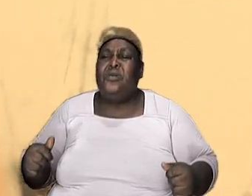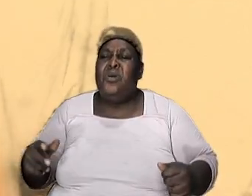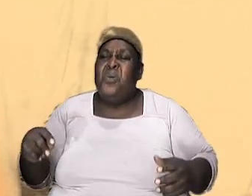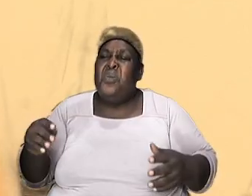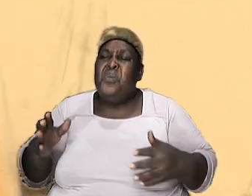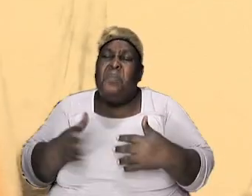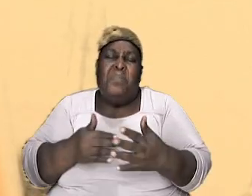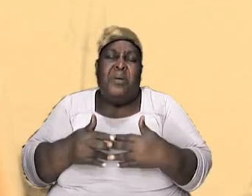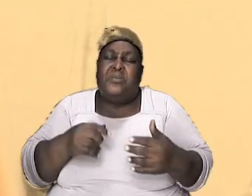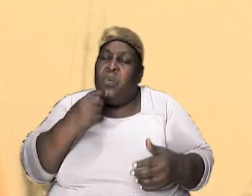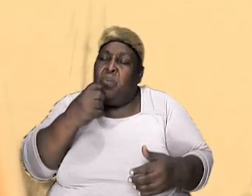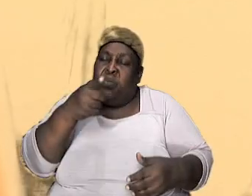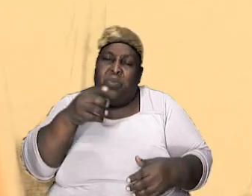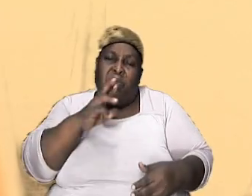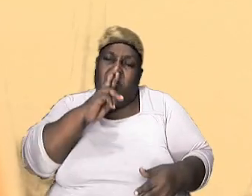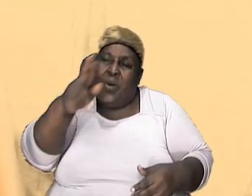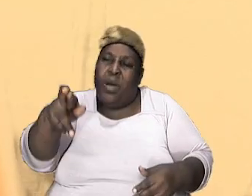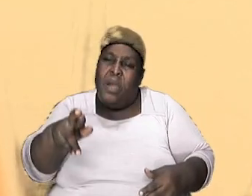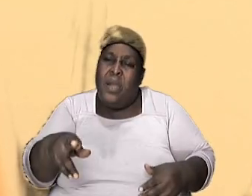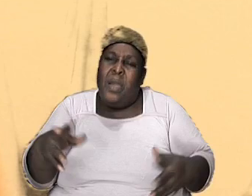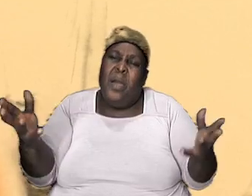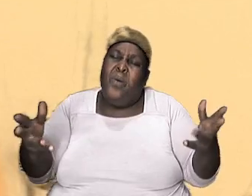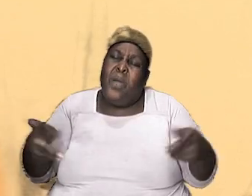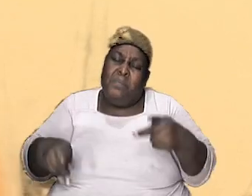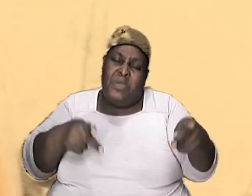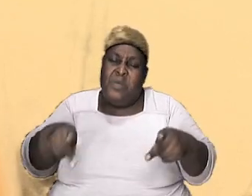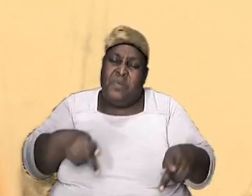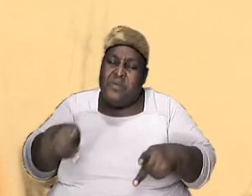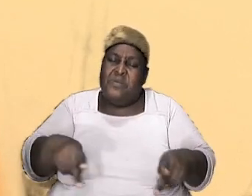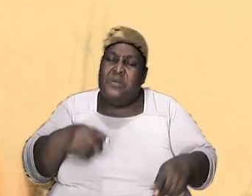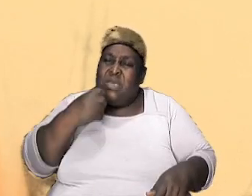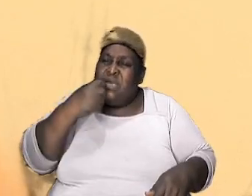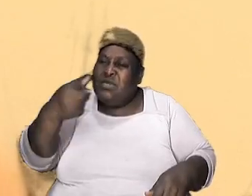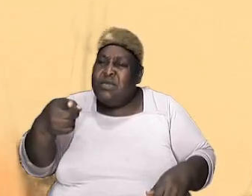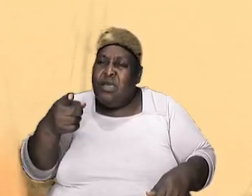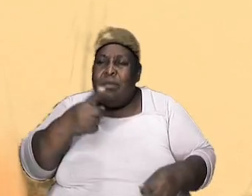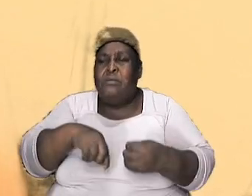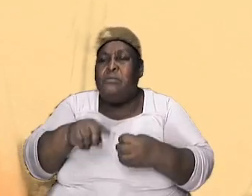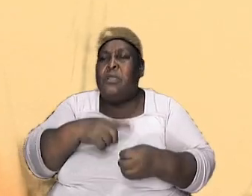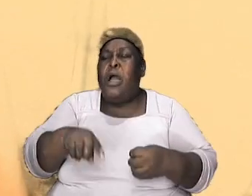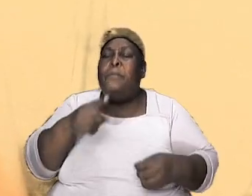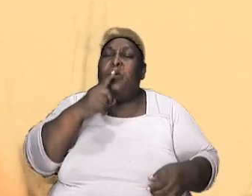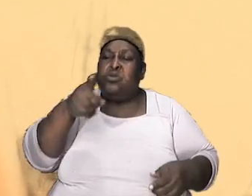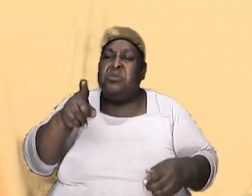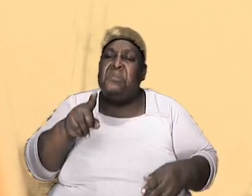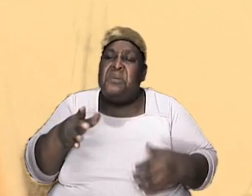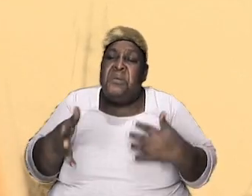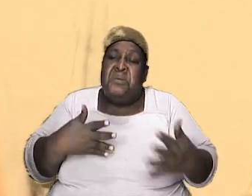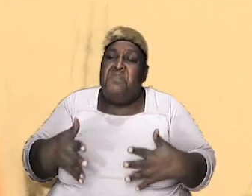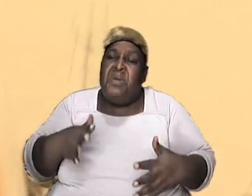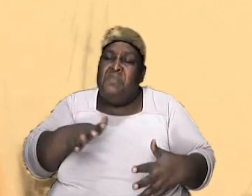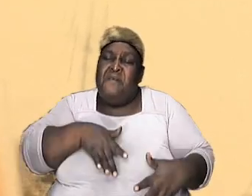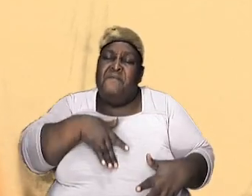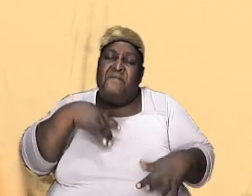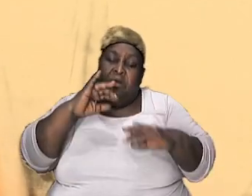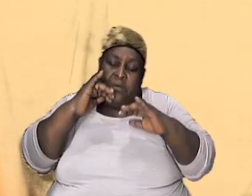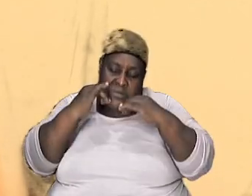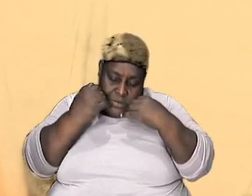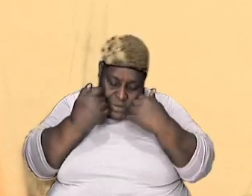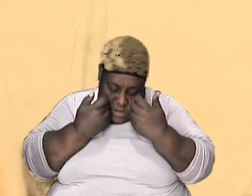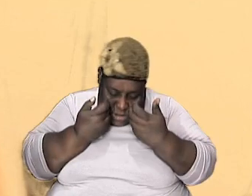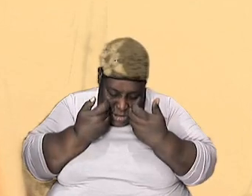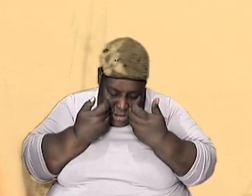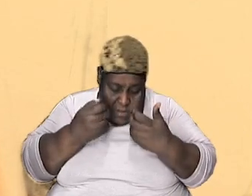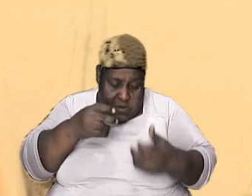who you are. It doesn't matter what people say about you. You might feel shame and guilty like this woman.